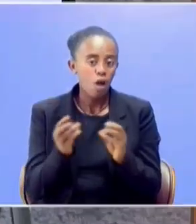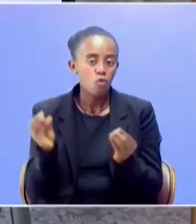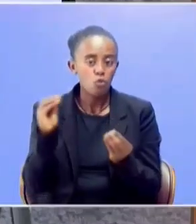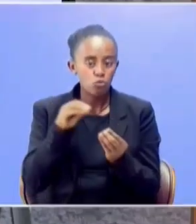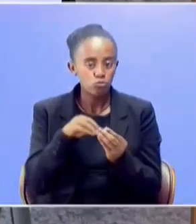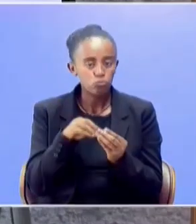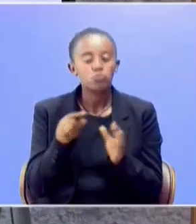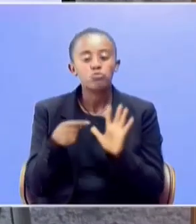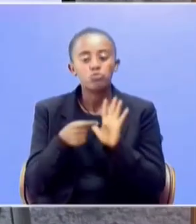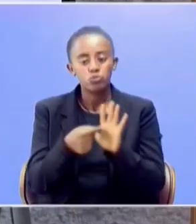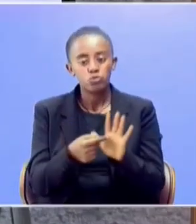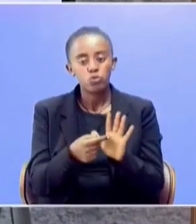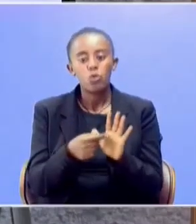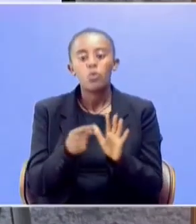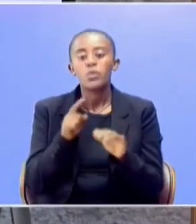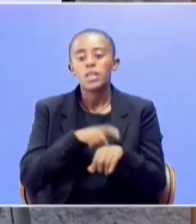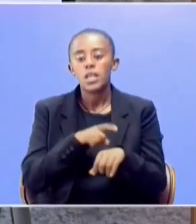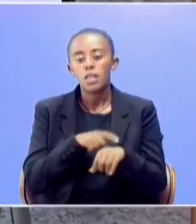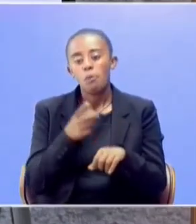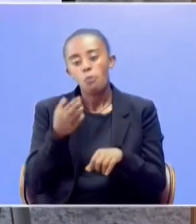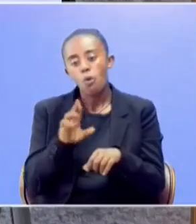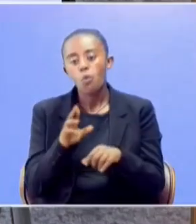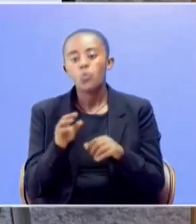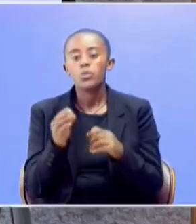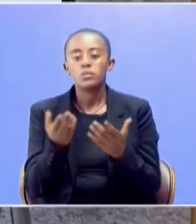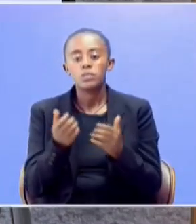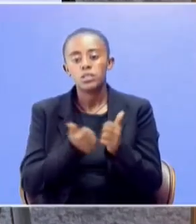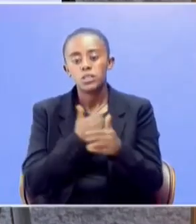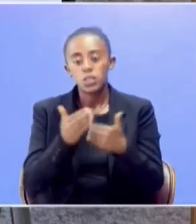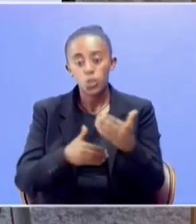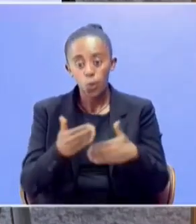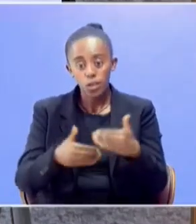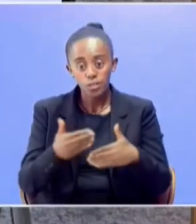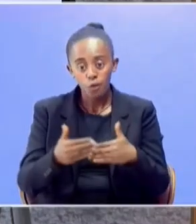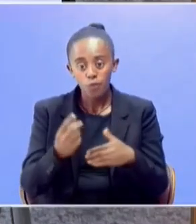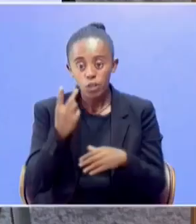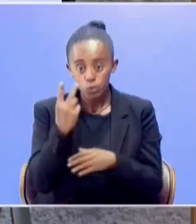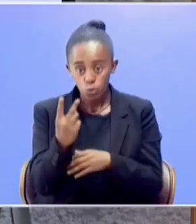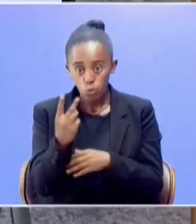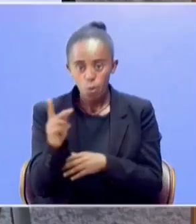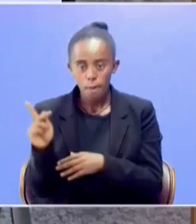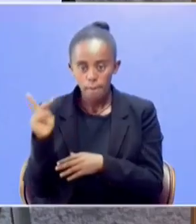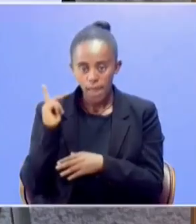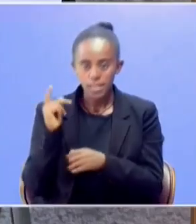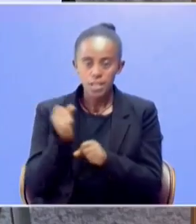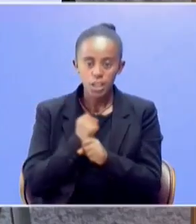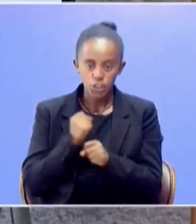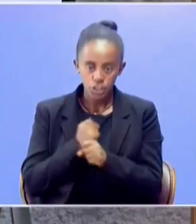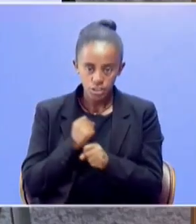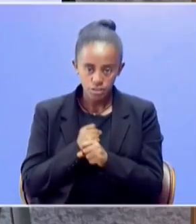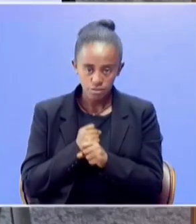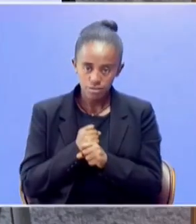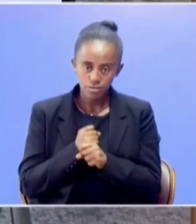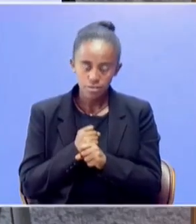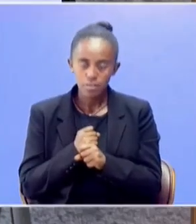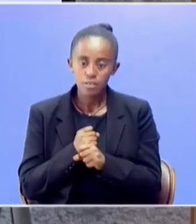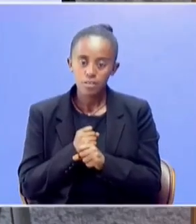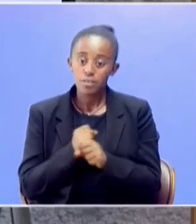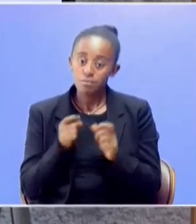us to show the time or the sequence of happening for two past actions.